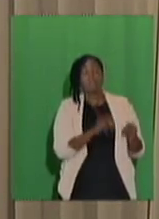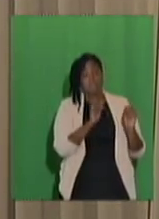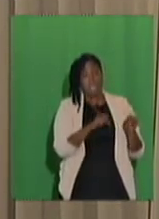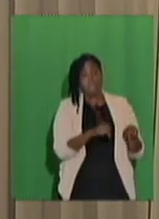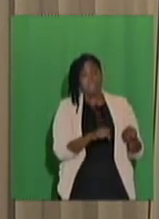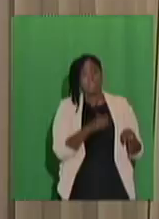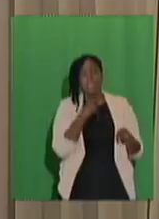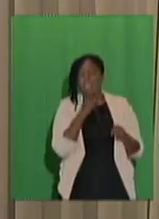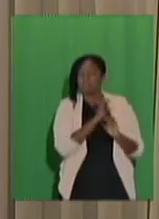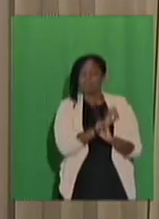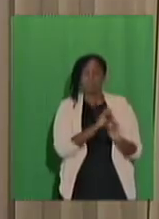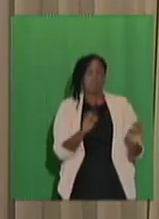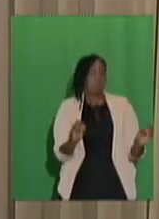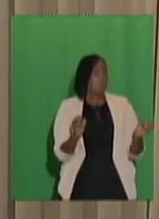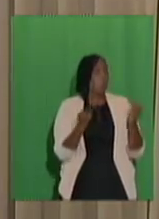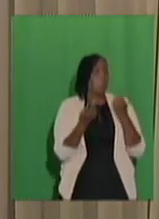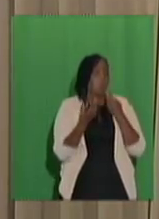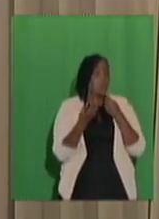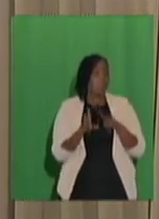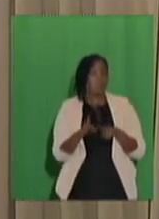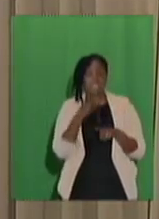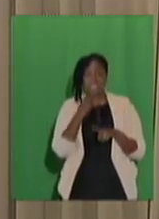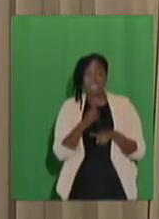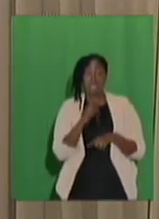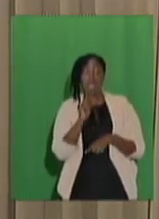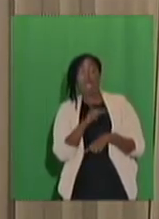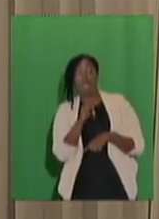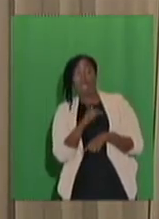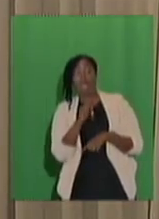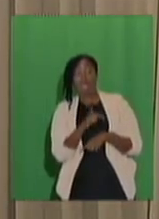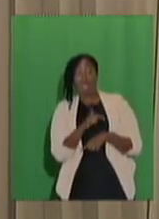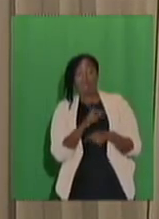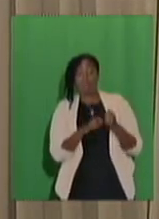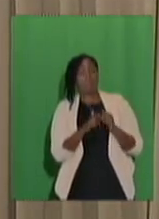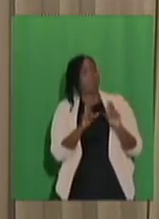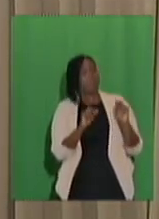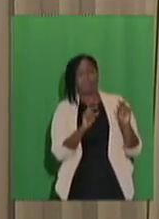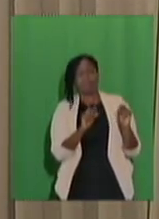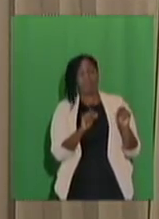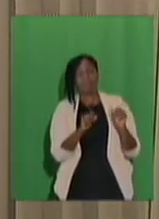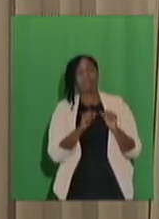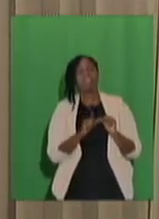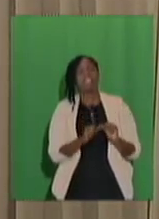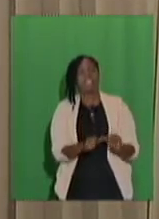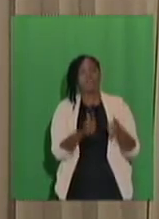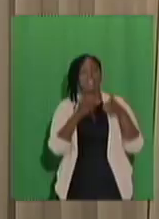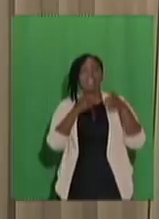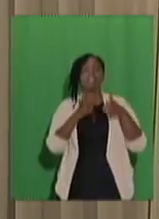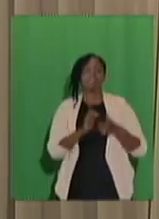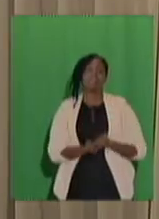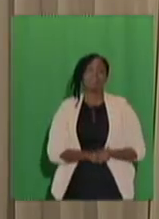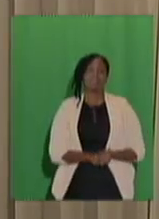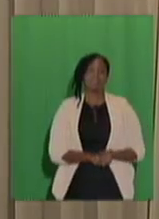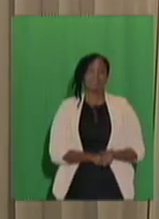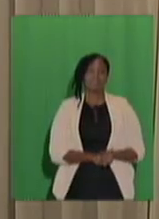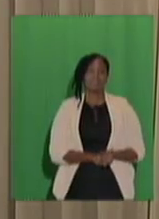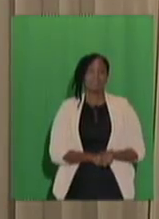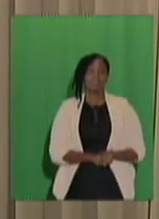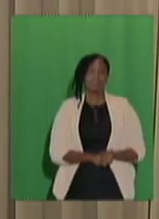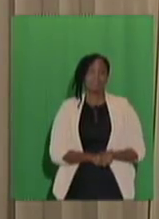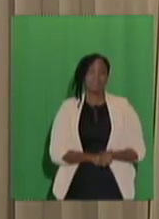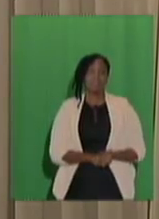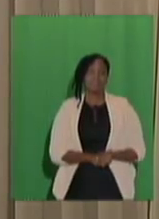saying that there's any untoward reaction from anyone. So they continue to do their follow-up as a matter of course.